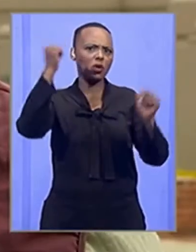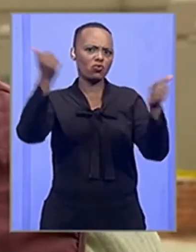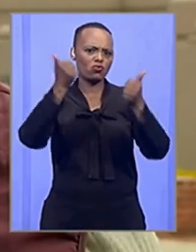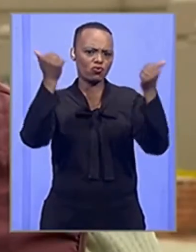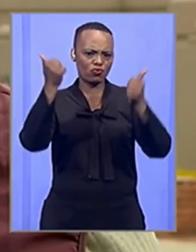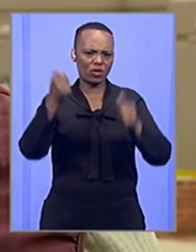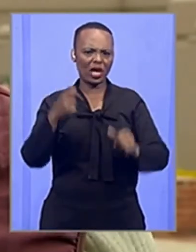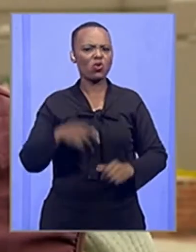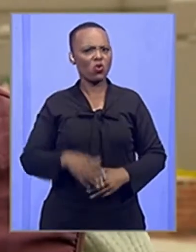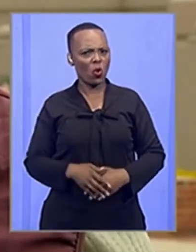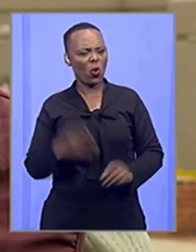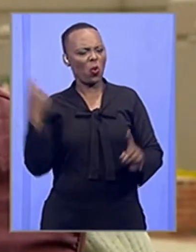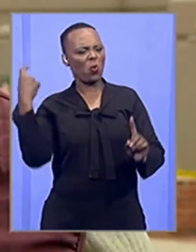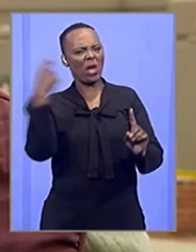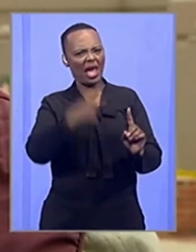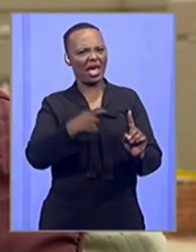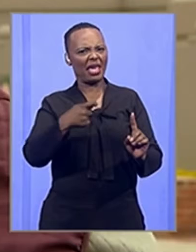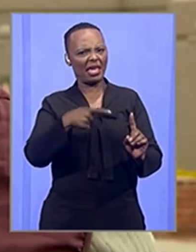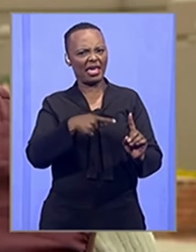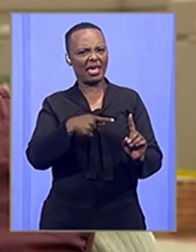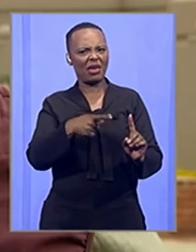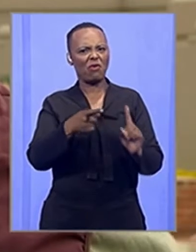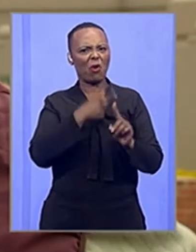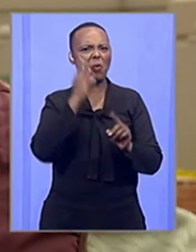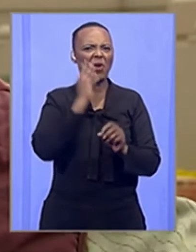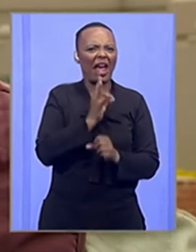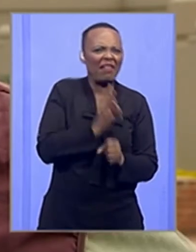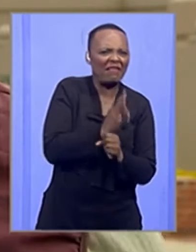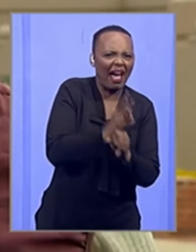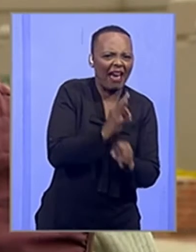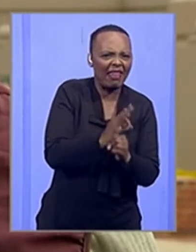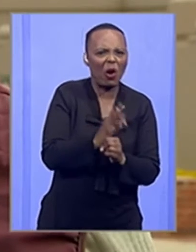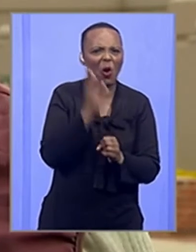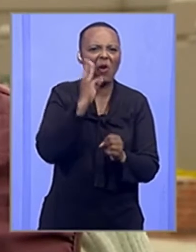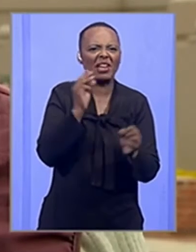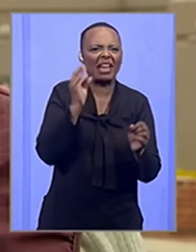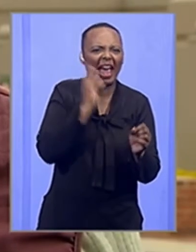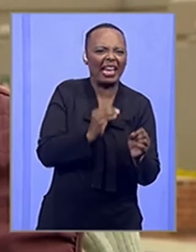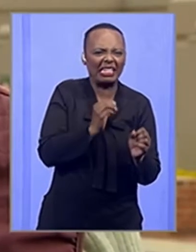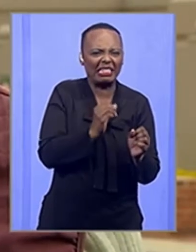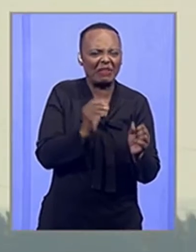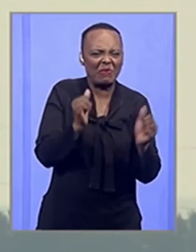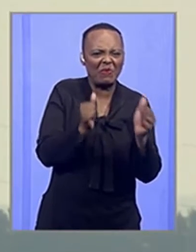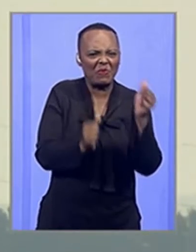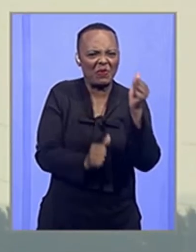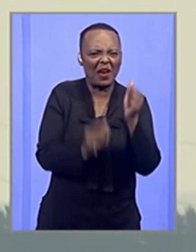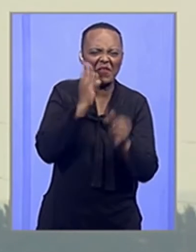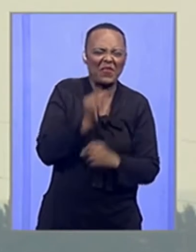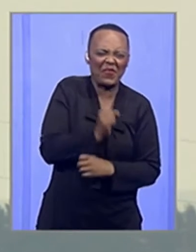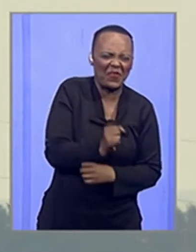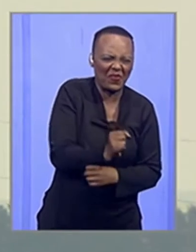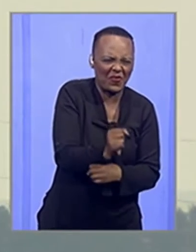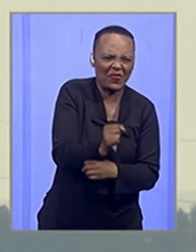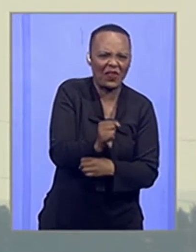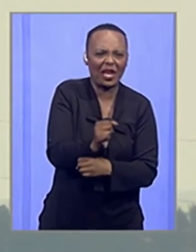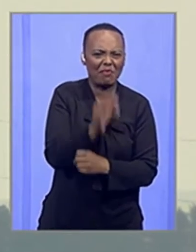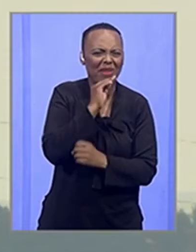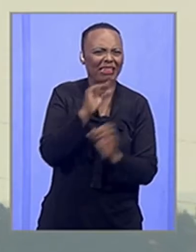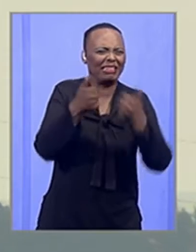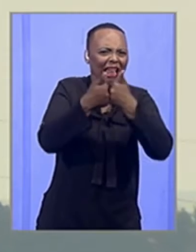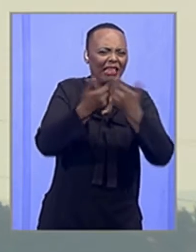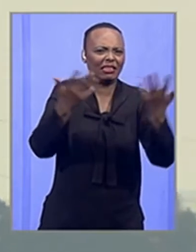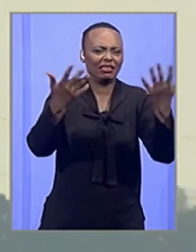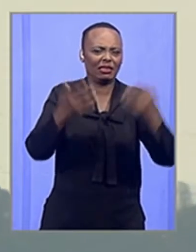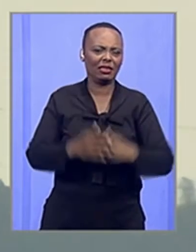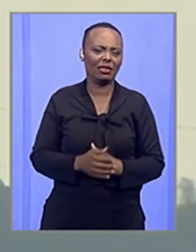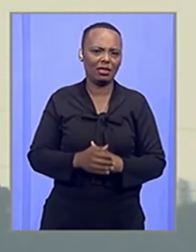Imagine you have to pay the debt that was created by your grandfather or your great-grandfather. It's a challenge. Le fa go ntse yalo, ga ba lentswe